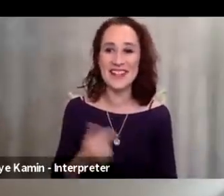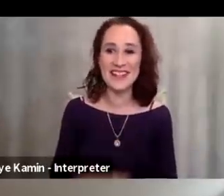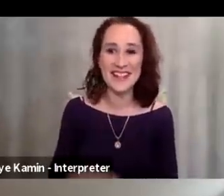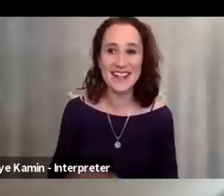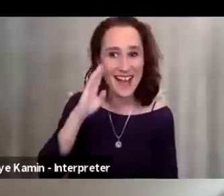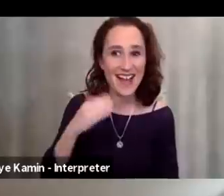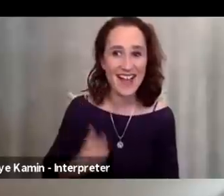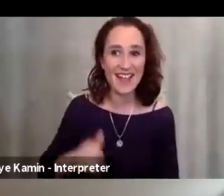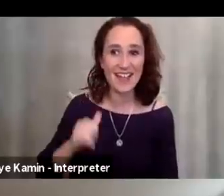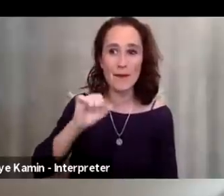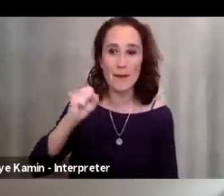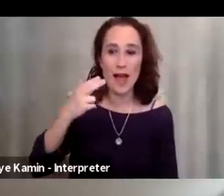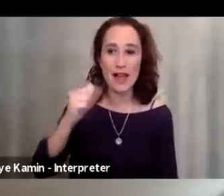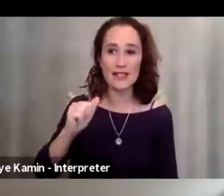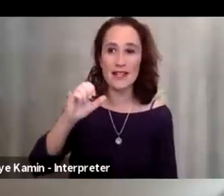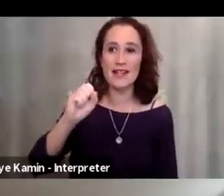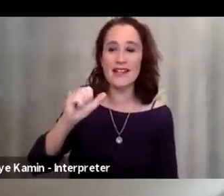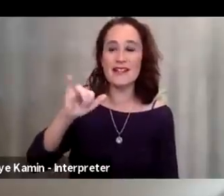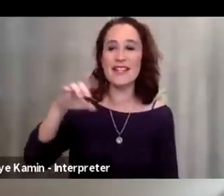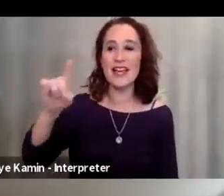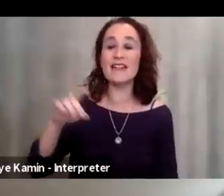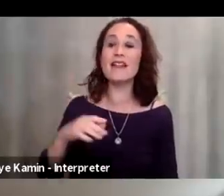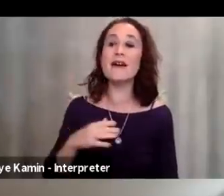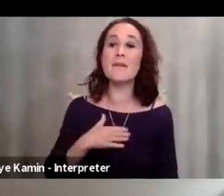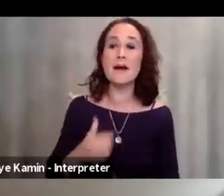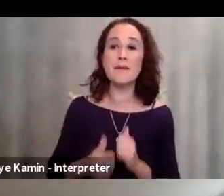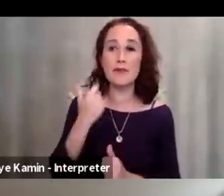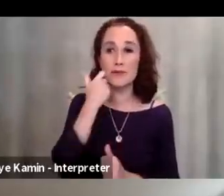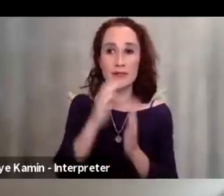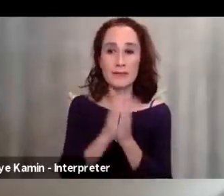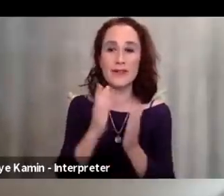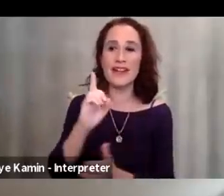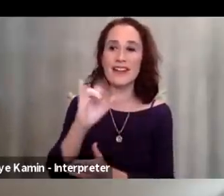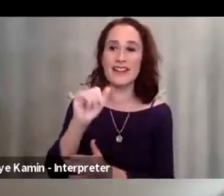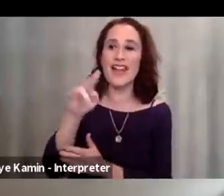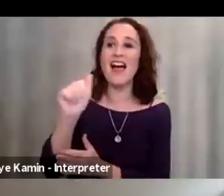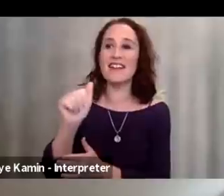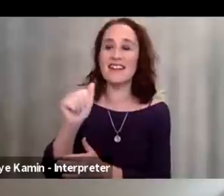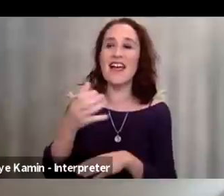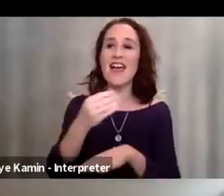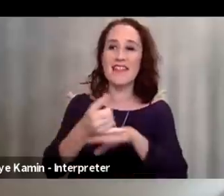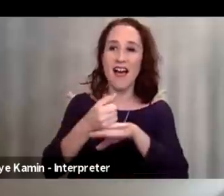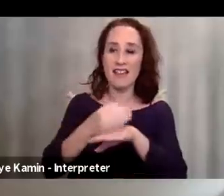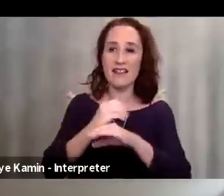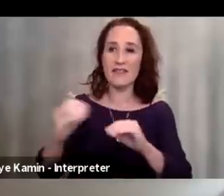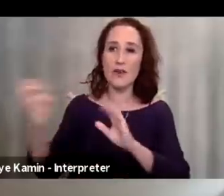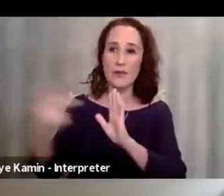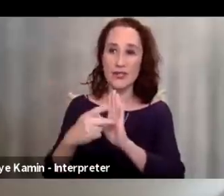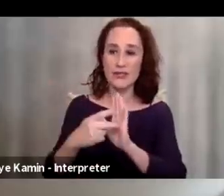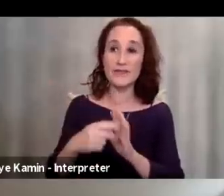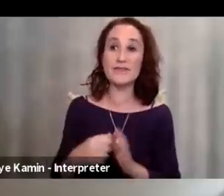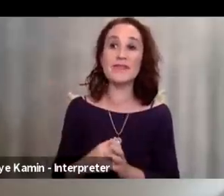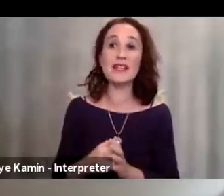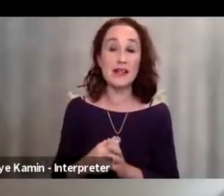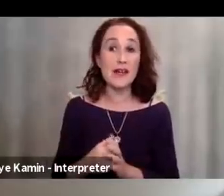Hi, I'm Aisha Saeed, and my latest book is this one, Diana and the Island of No Return. It just came out a